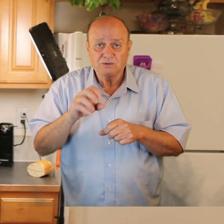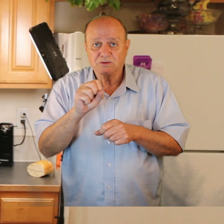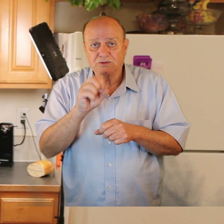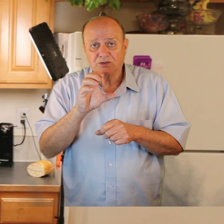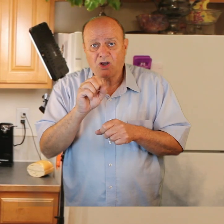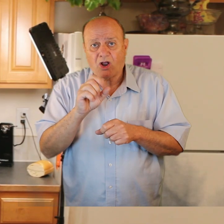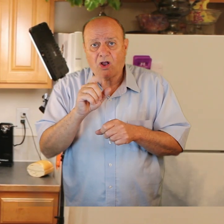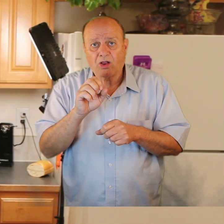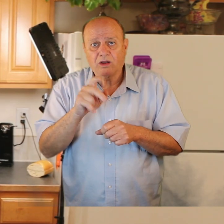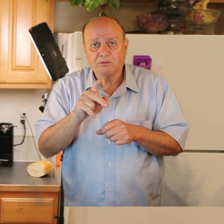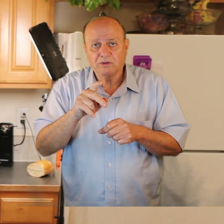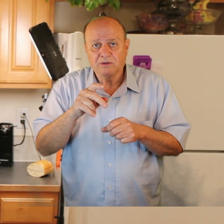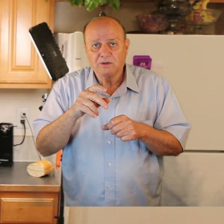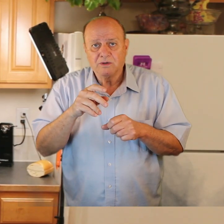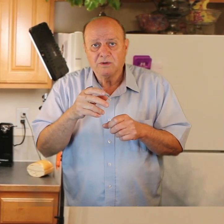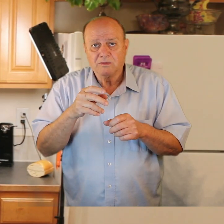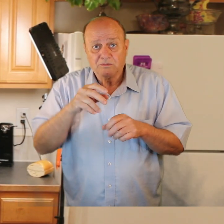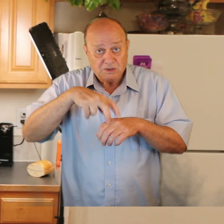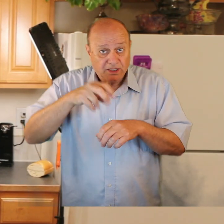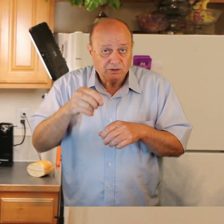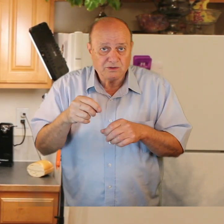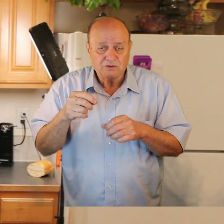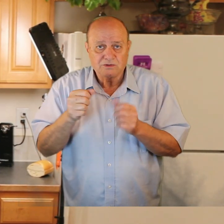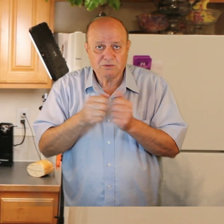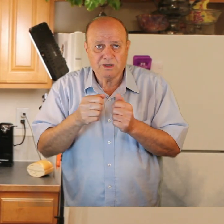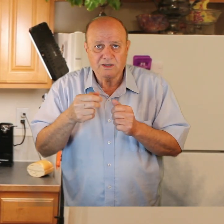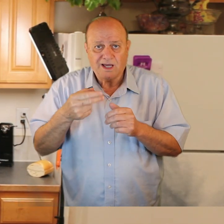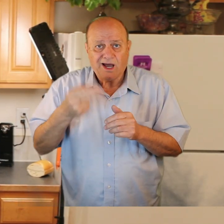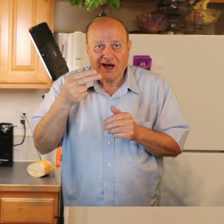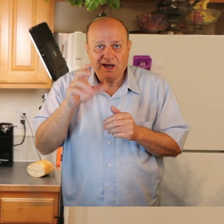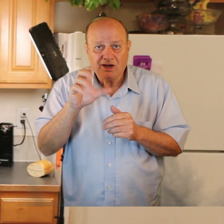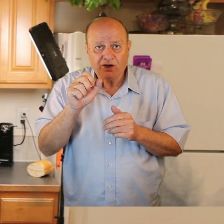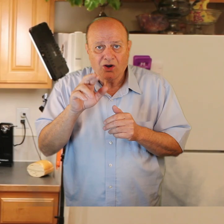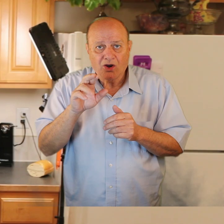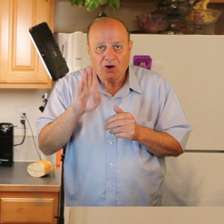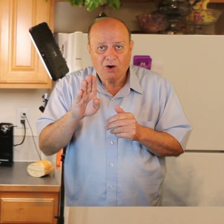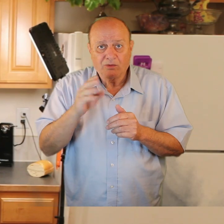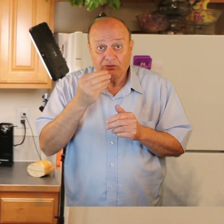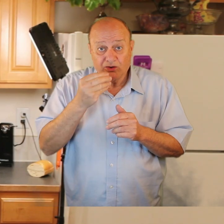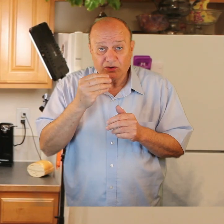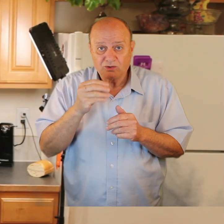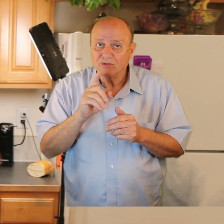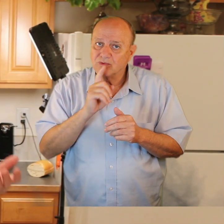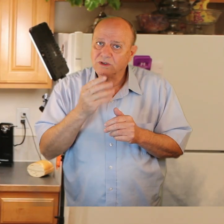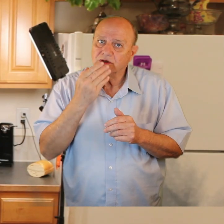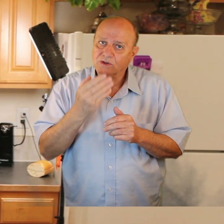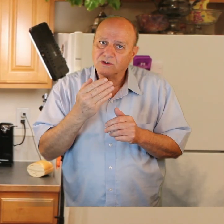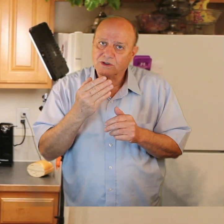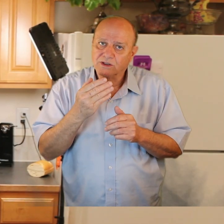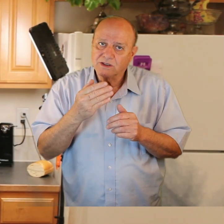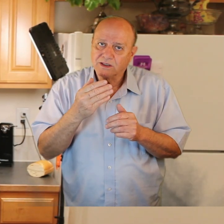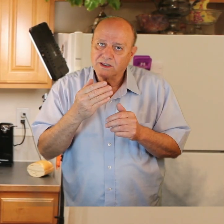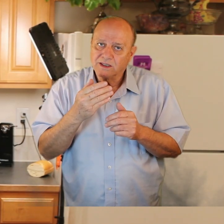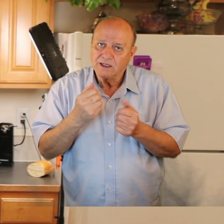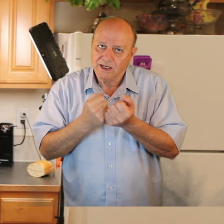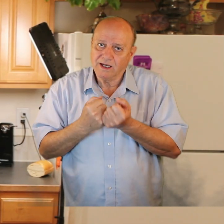gratin potatoes. With higher carbohydrate foods, this is just a really fine blend at enhancing the flavors